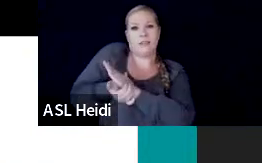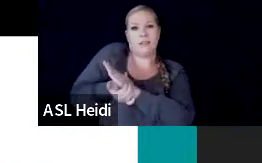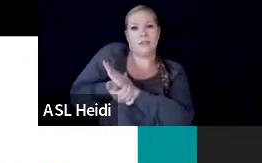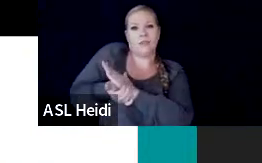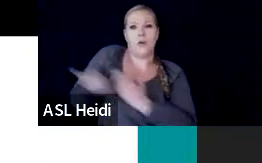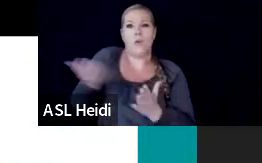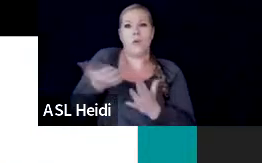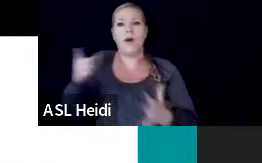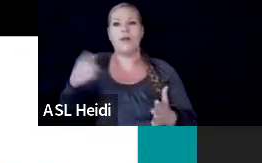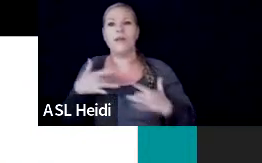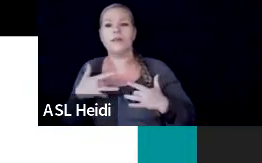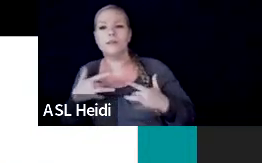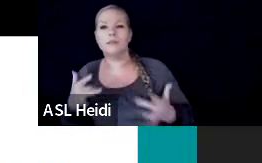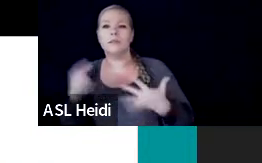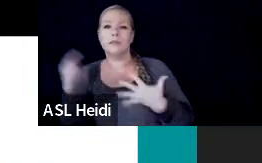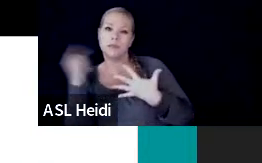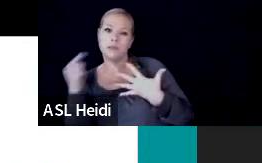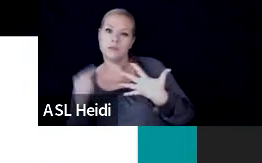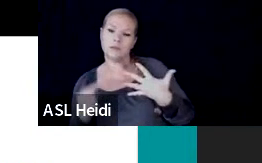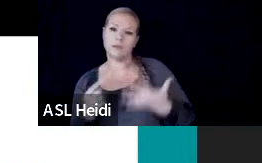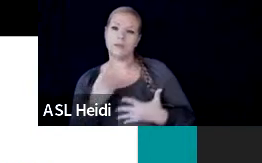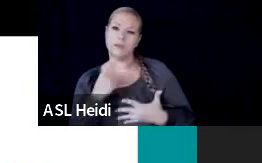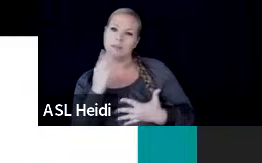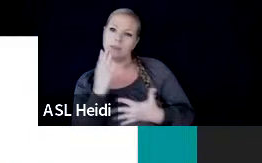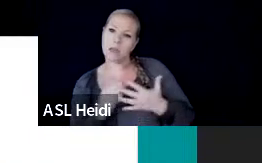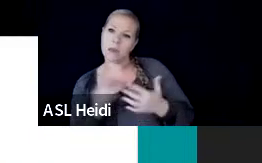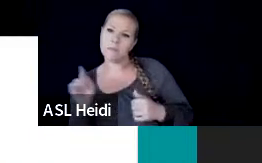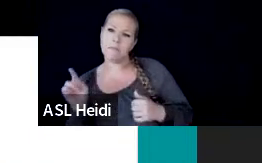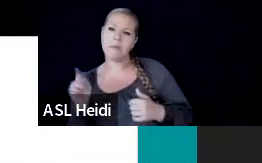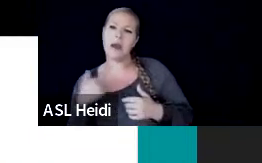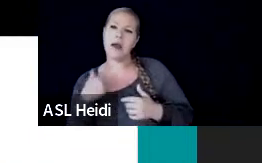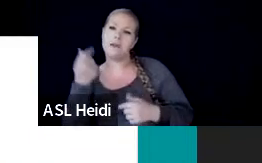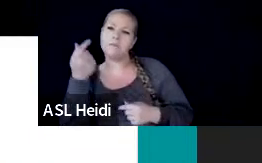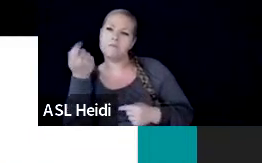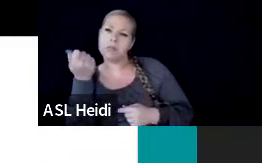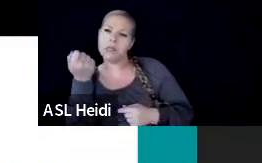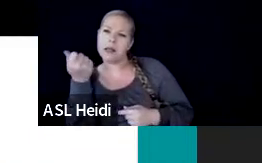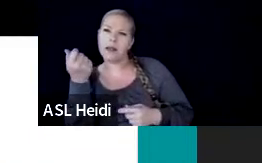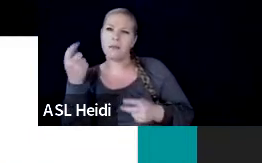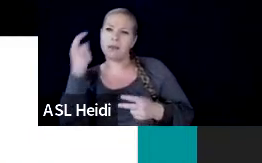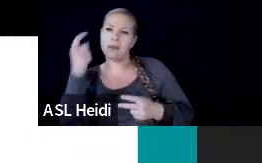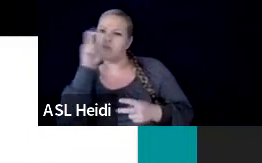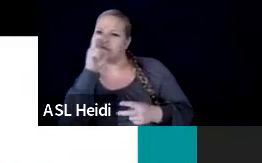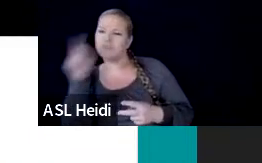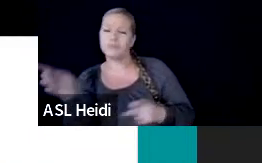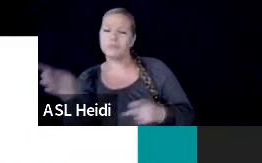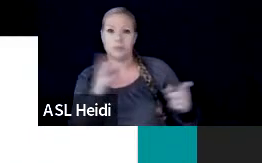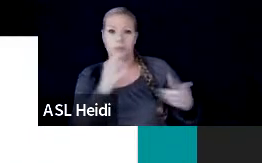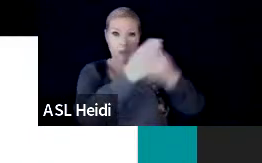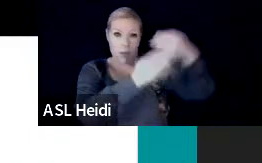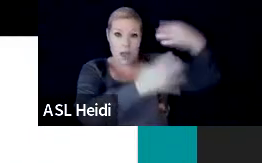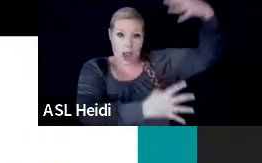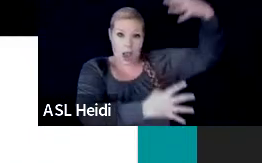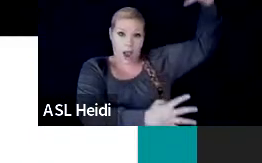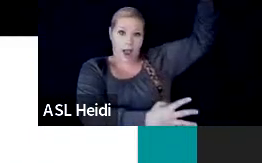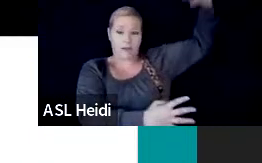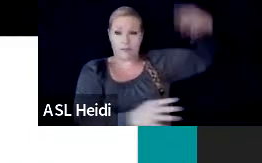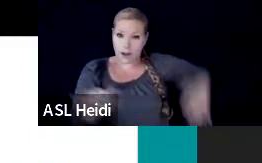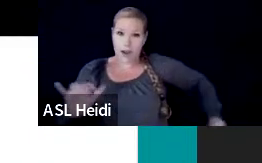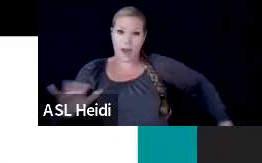jurisdictions providing a small handful of conditions to others providing a vast amount, a few